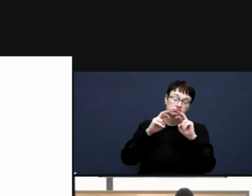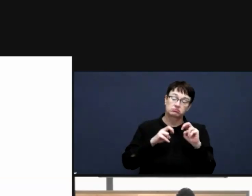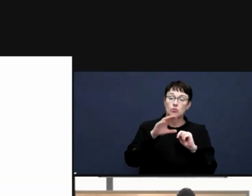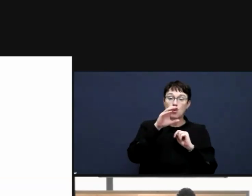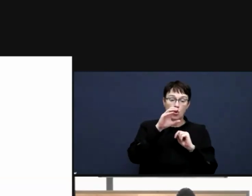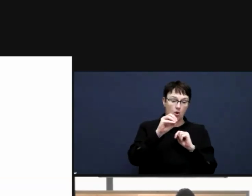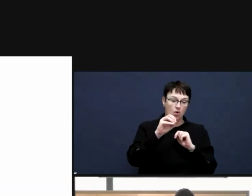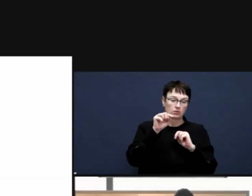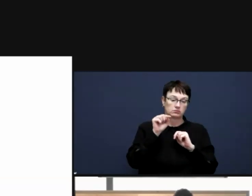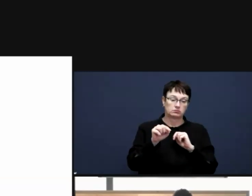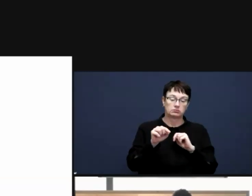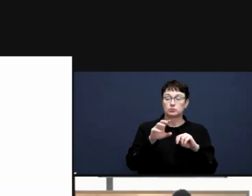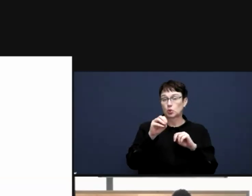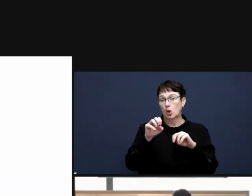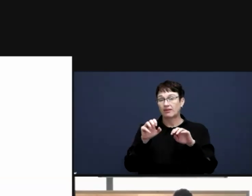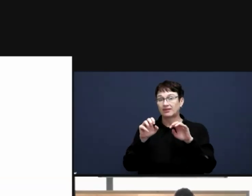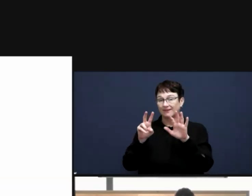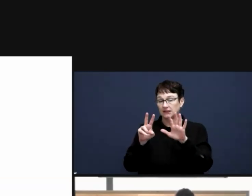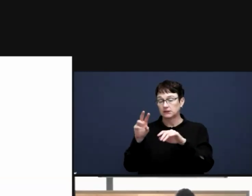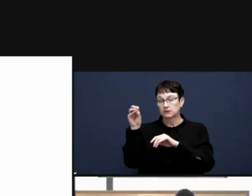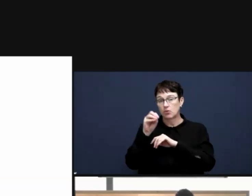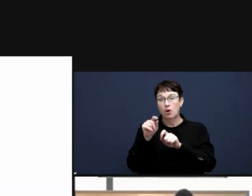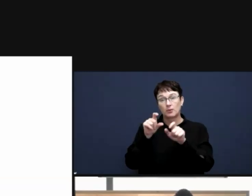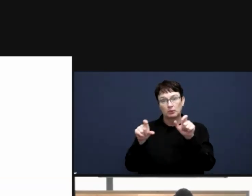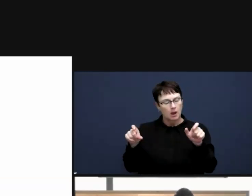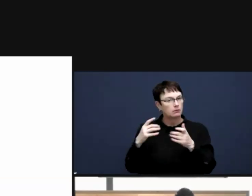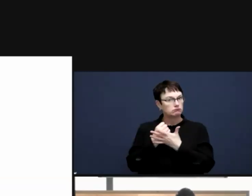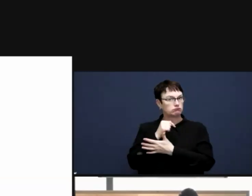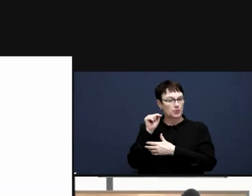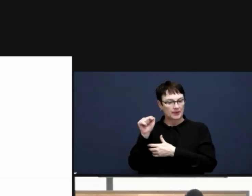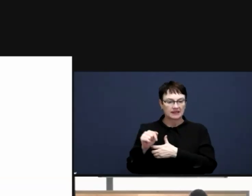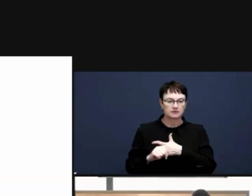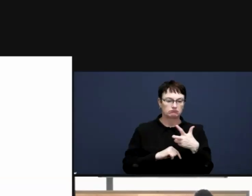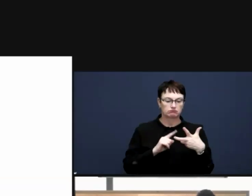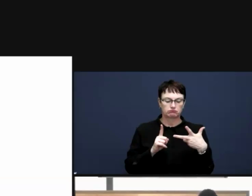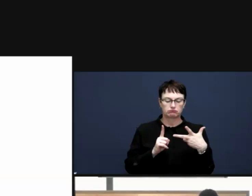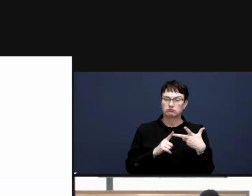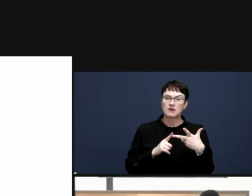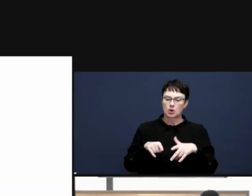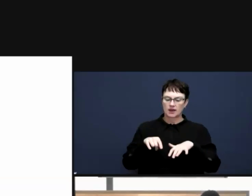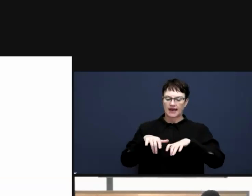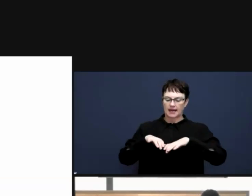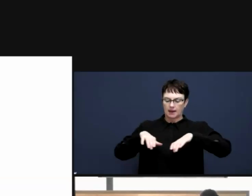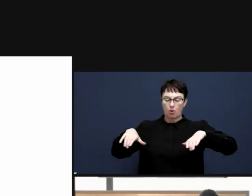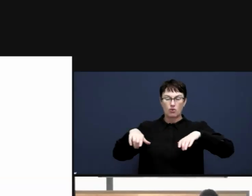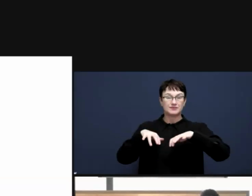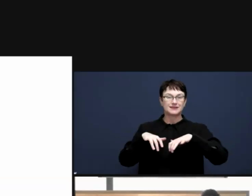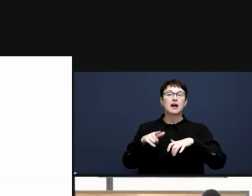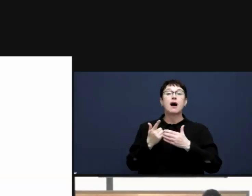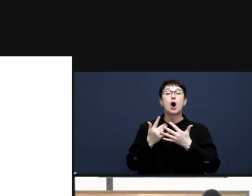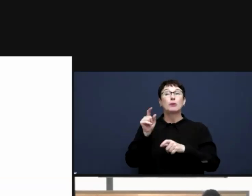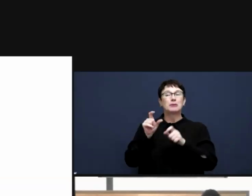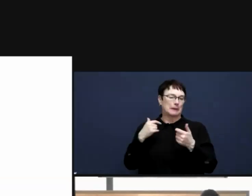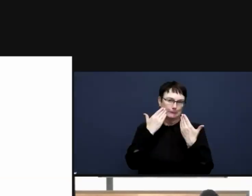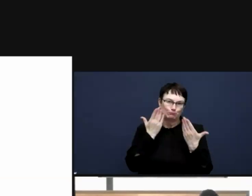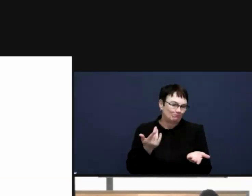You're also able to control your complete device with only a keyboard, an external keyboard. We don't have numbers. And also voice control. You can